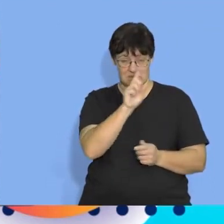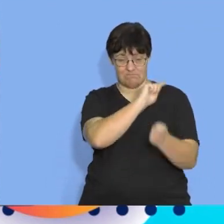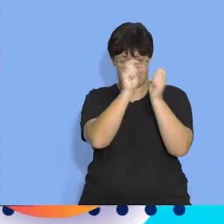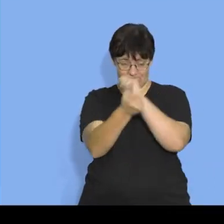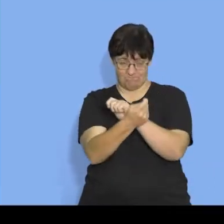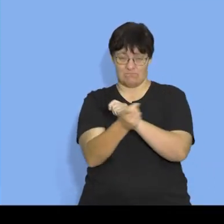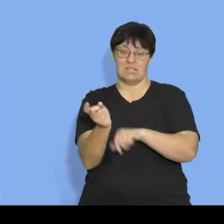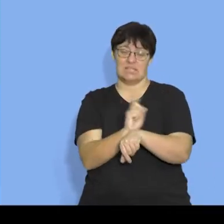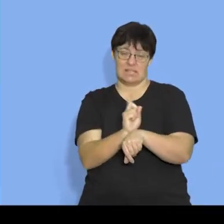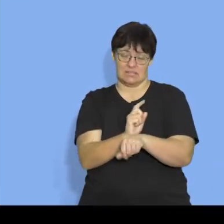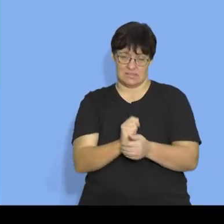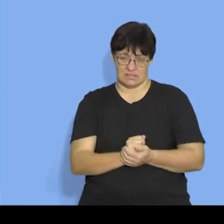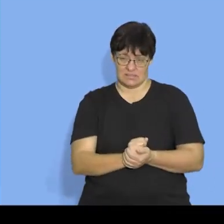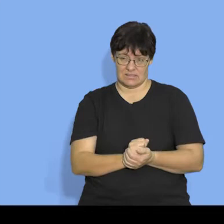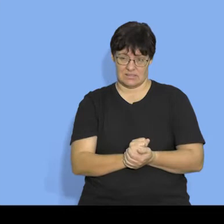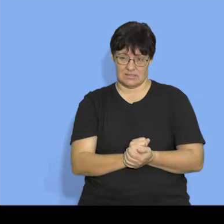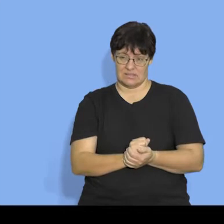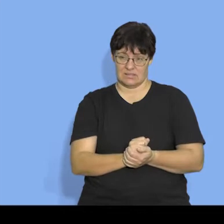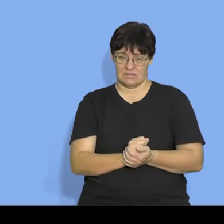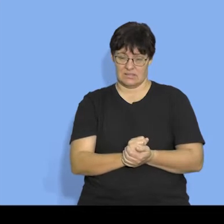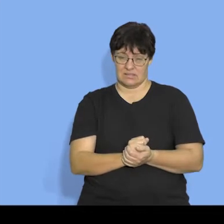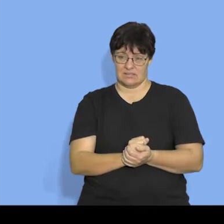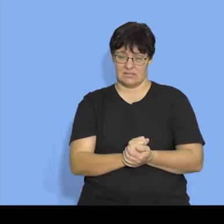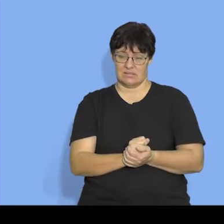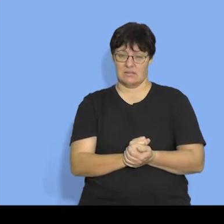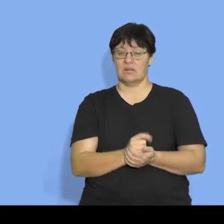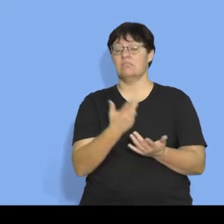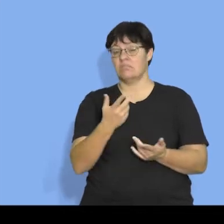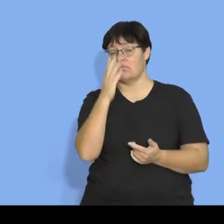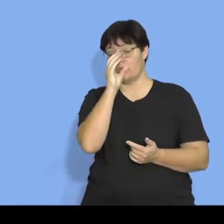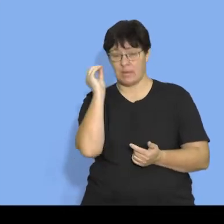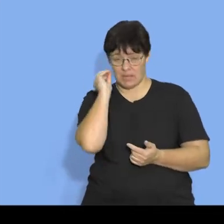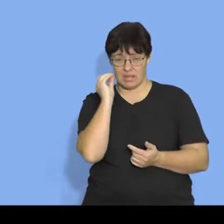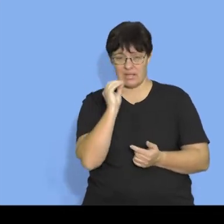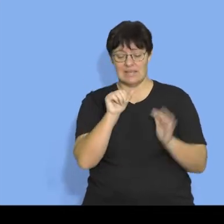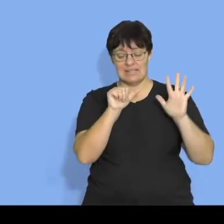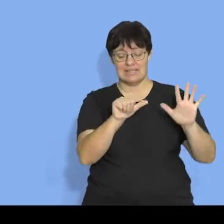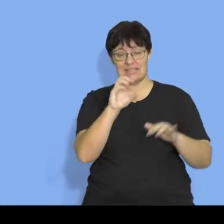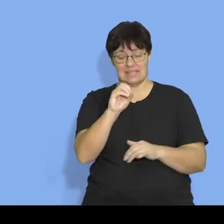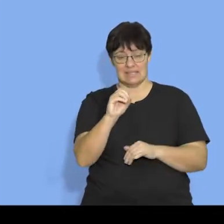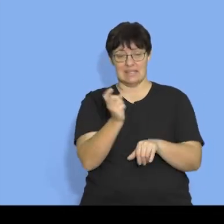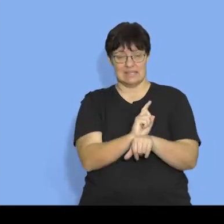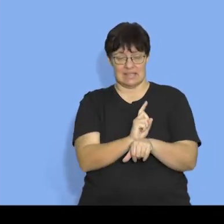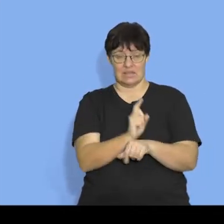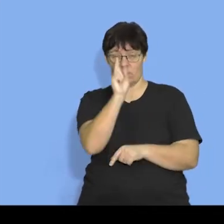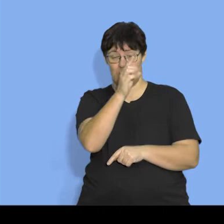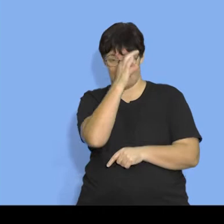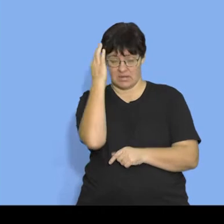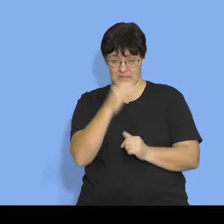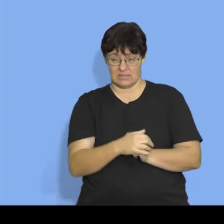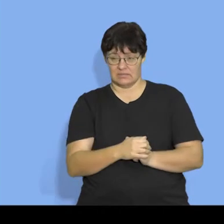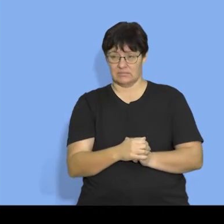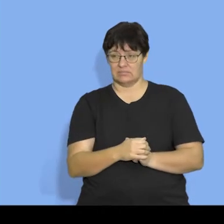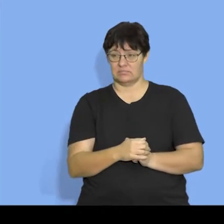this into minutes, into seconds. So what we've got to remember is there are 60 seconds in 1